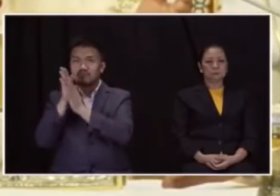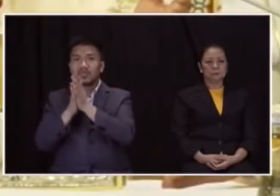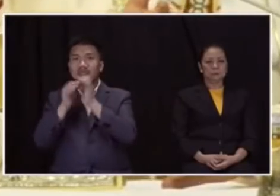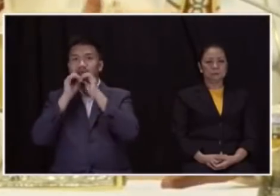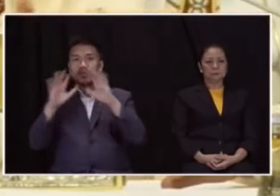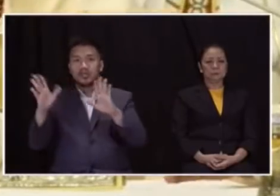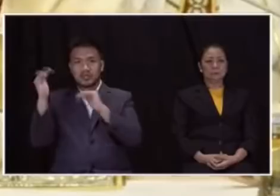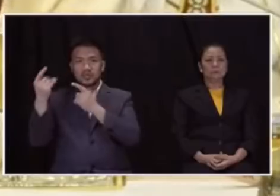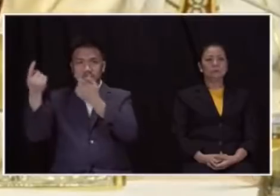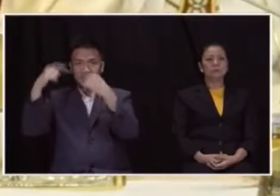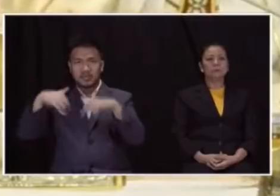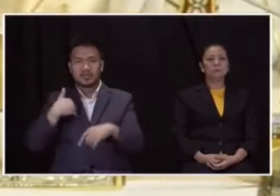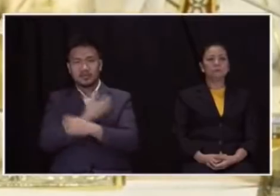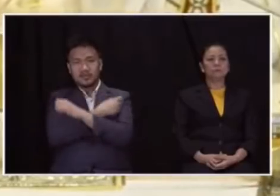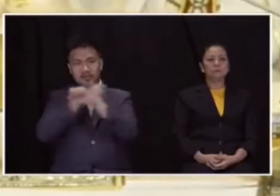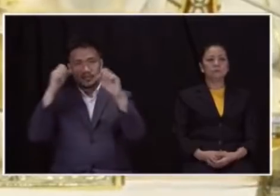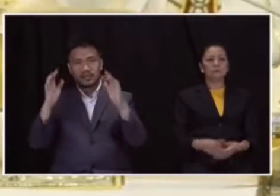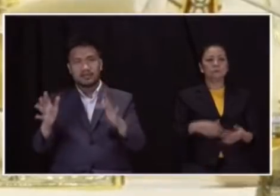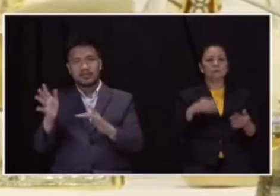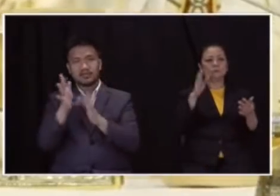Savior, Jesus Christ.